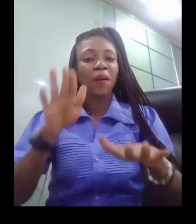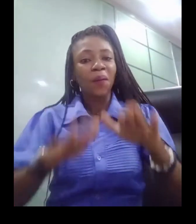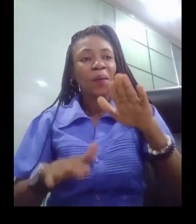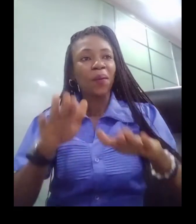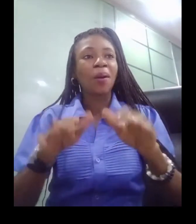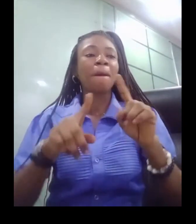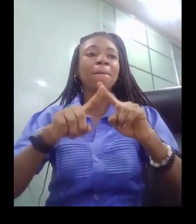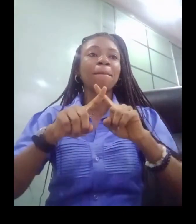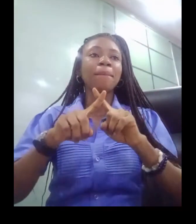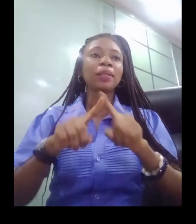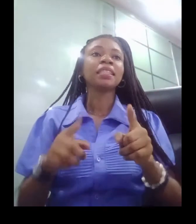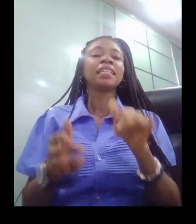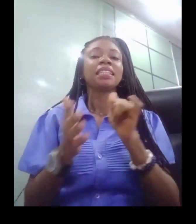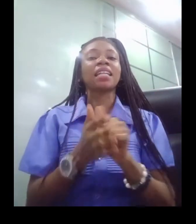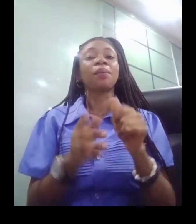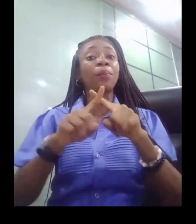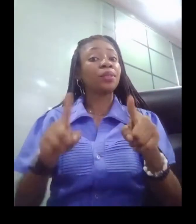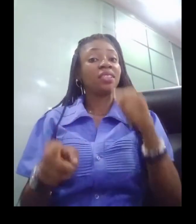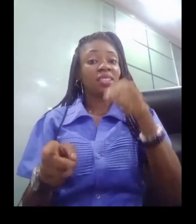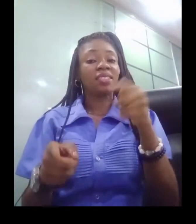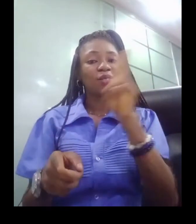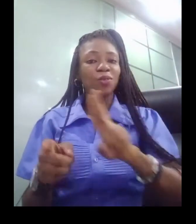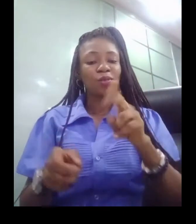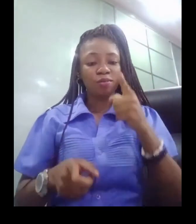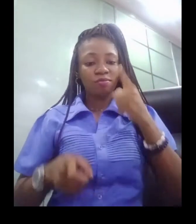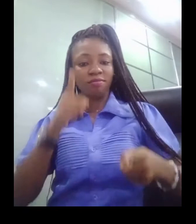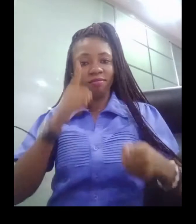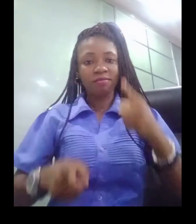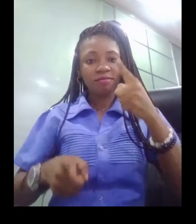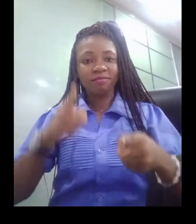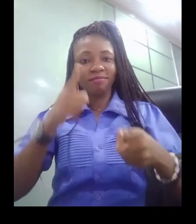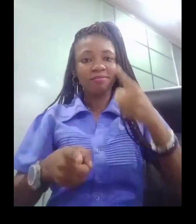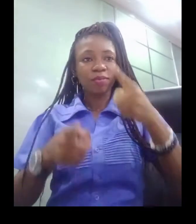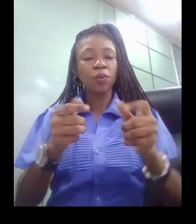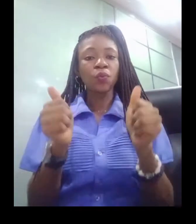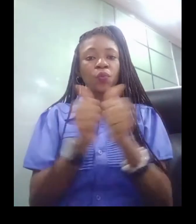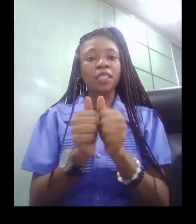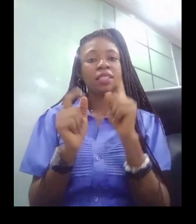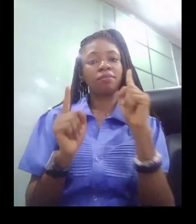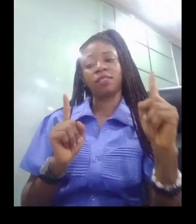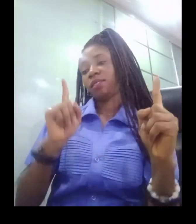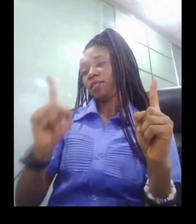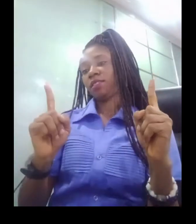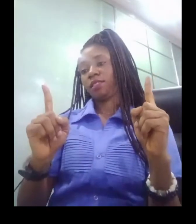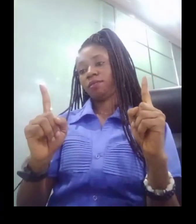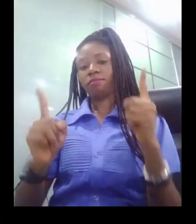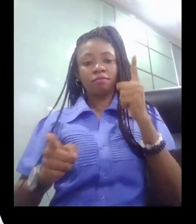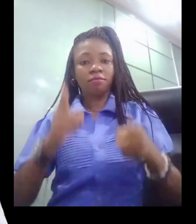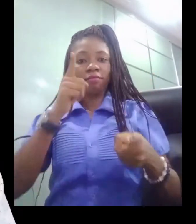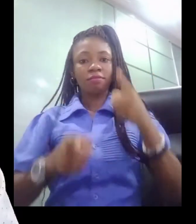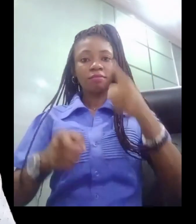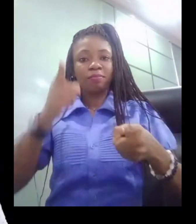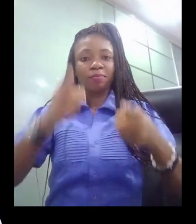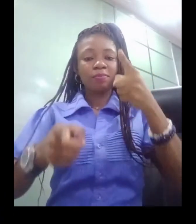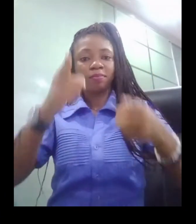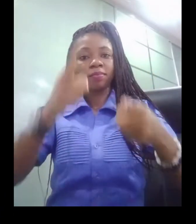located walking more traditionally or more gestural by this and in the